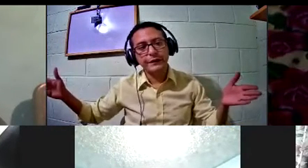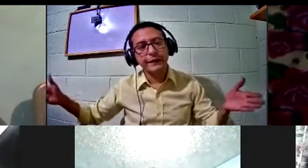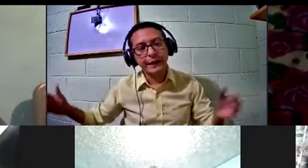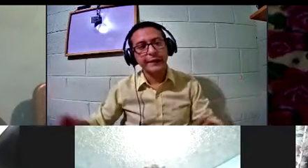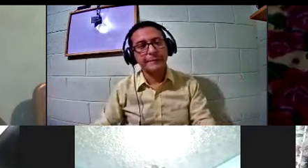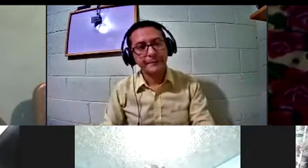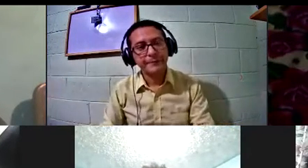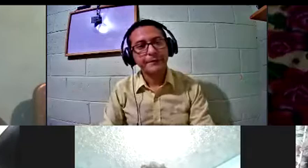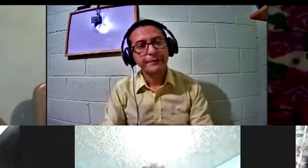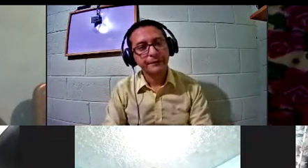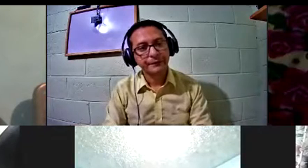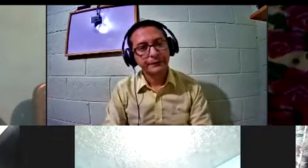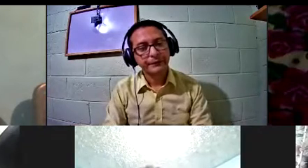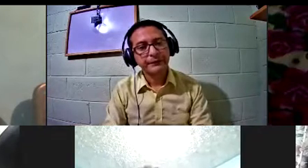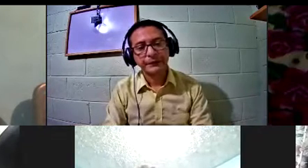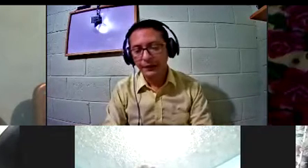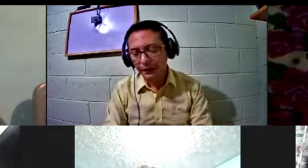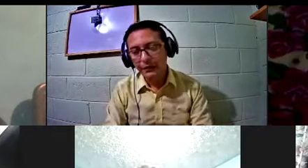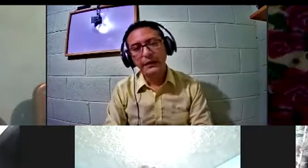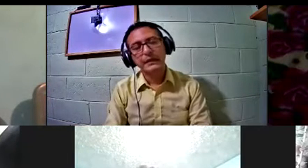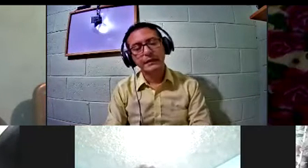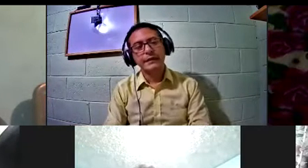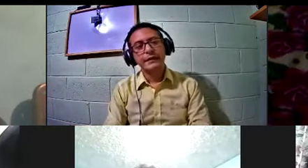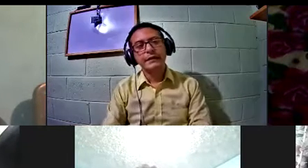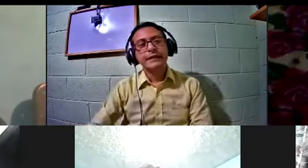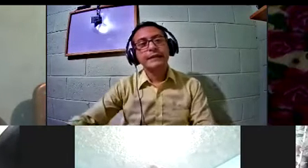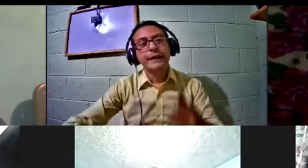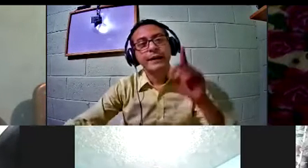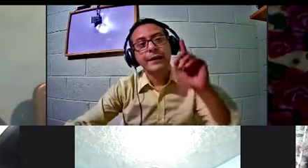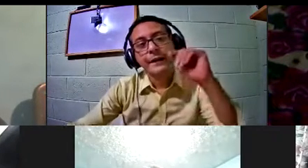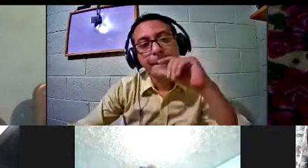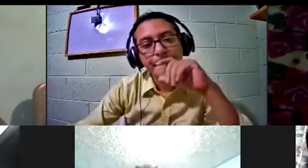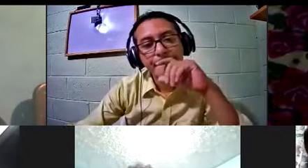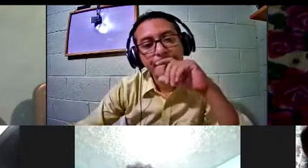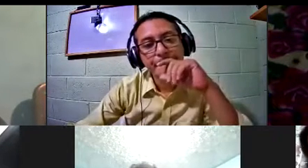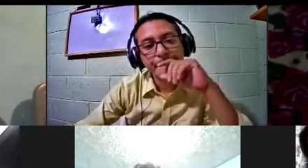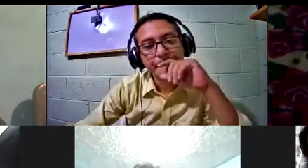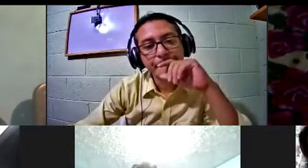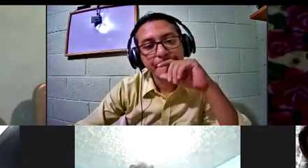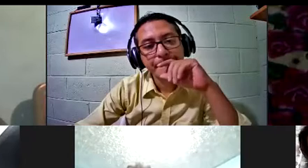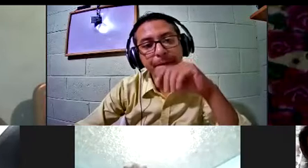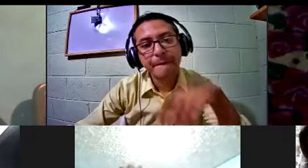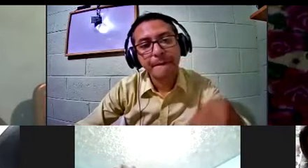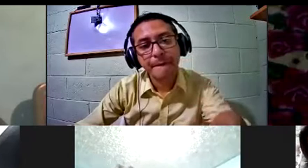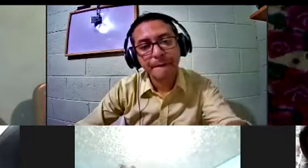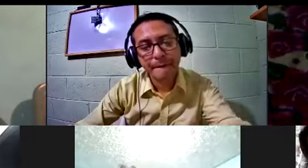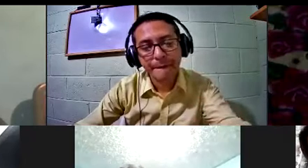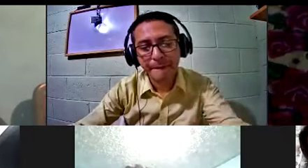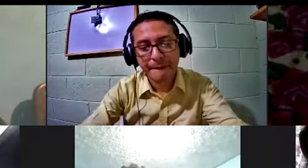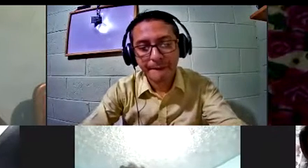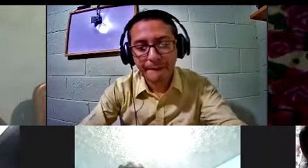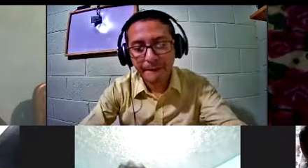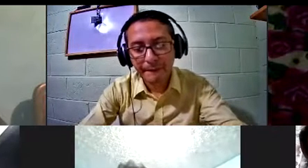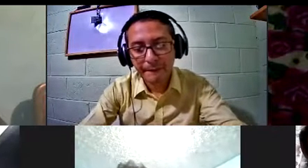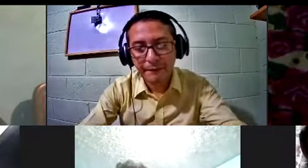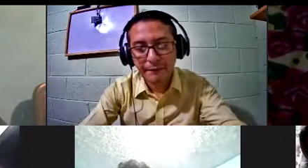distribute the time. Yes. Okay. Yes. Hay un momento para hacer algo. Como